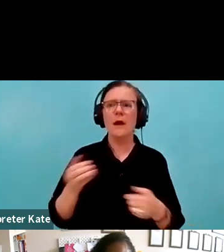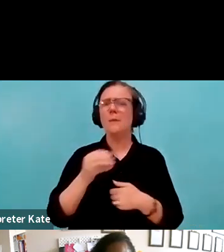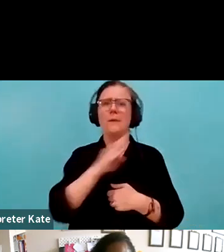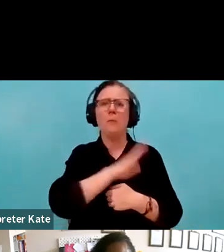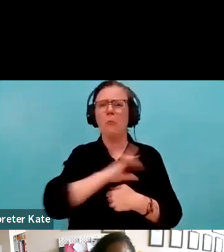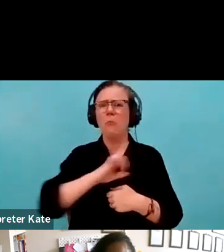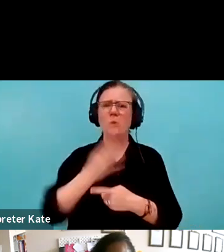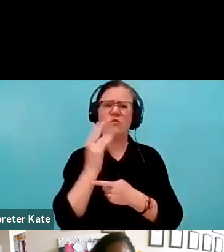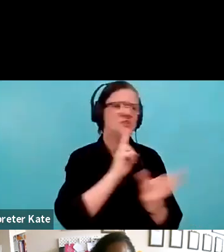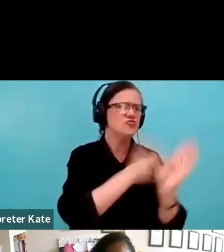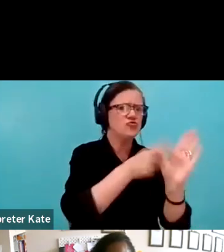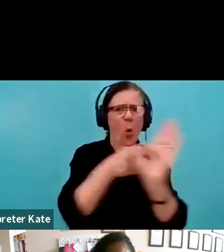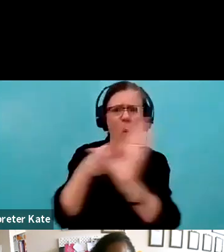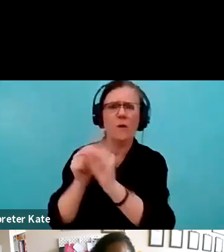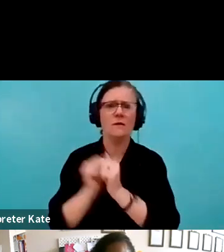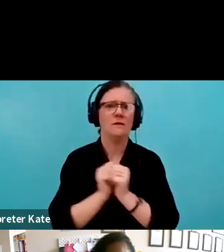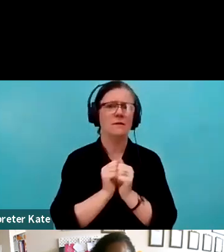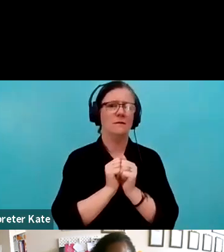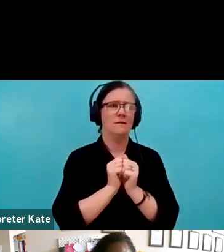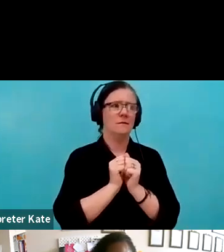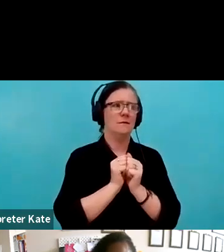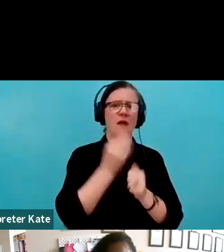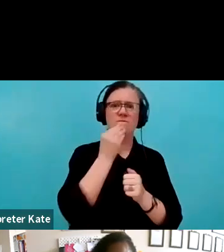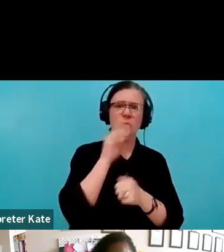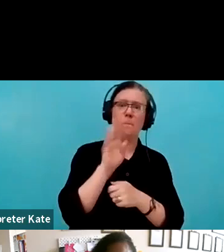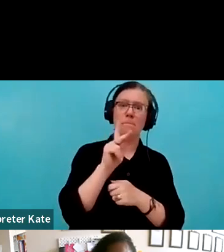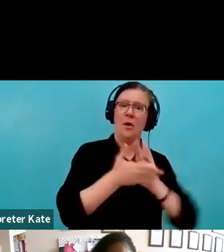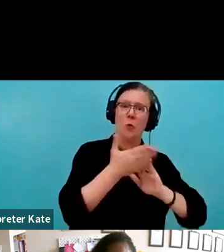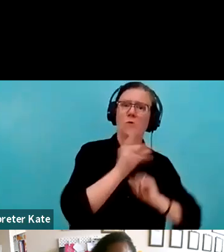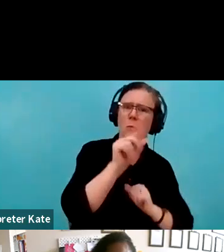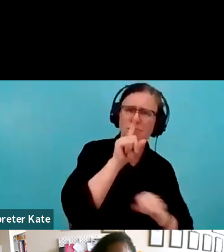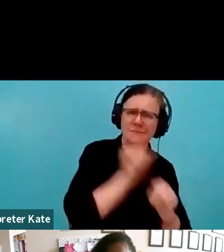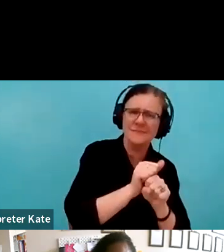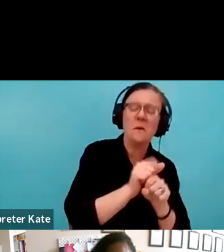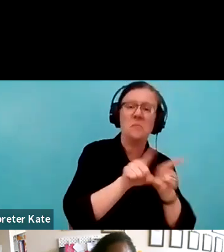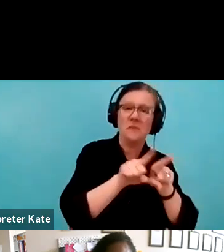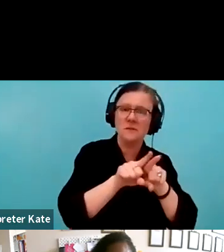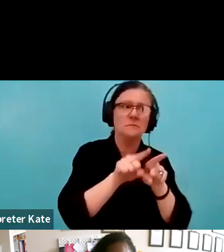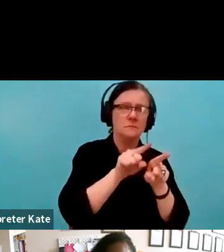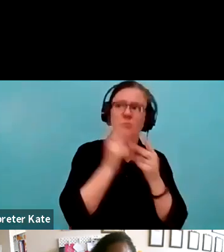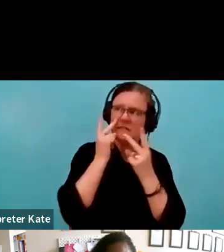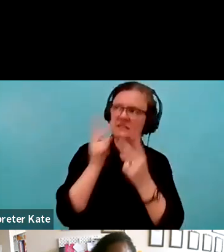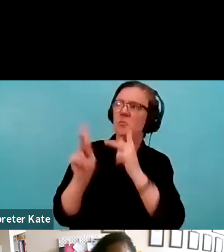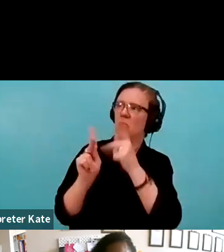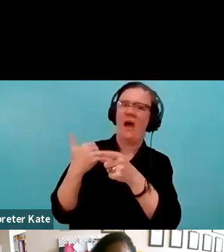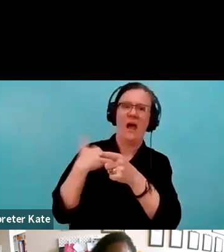and, you know, running the food bank at the same time, but that you can see that people